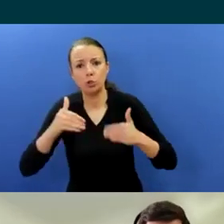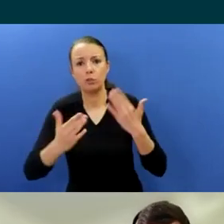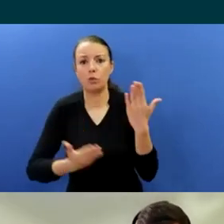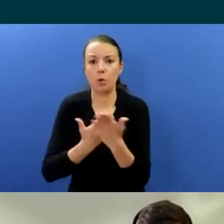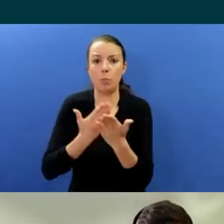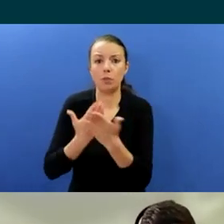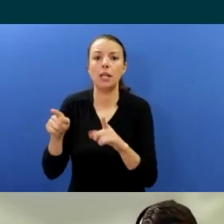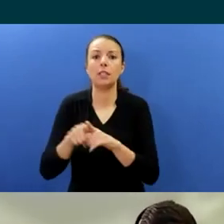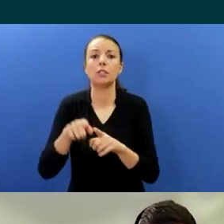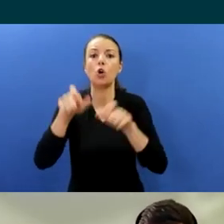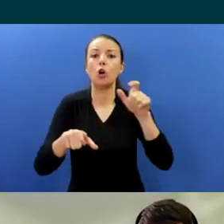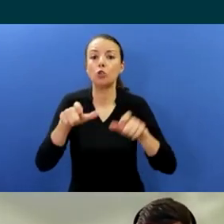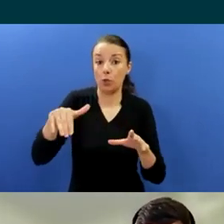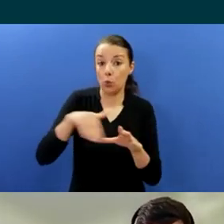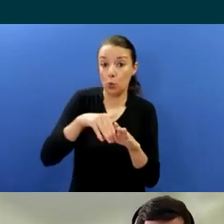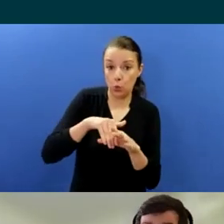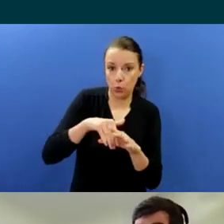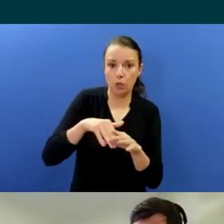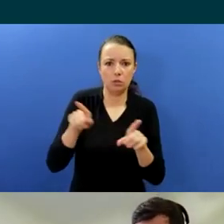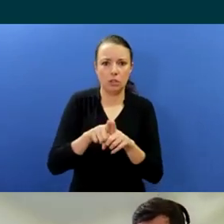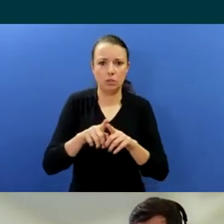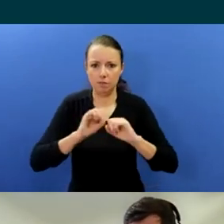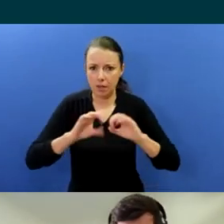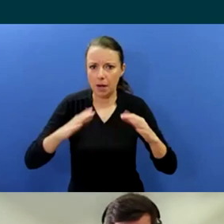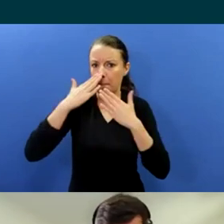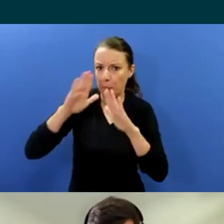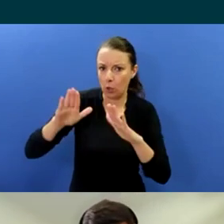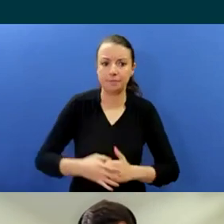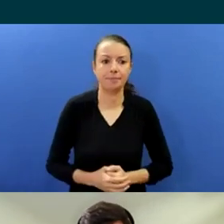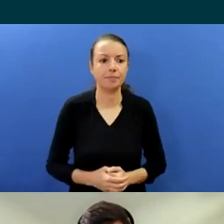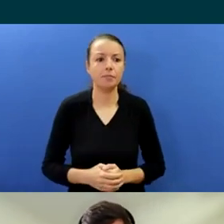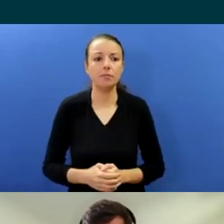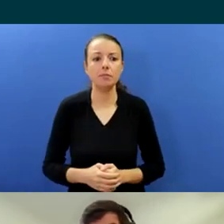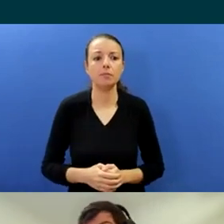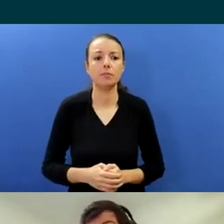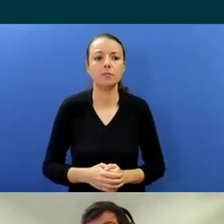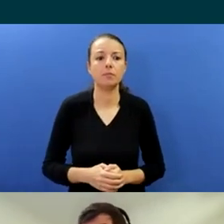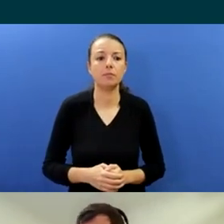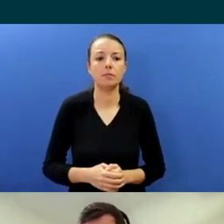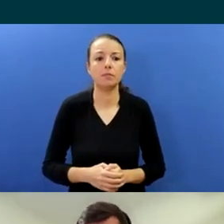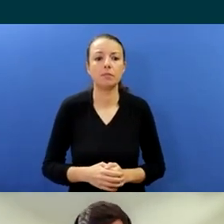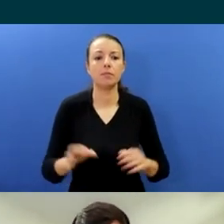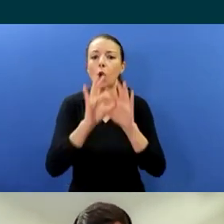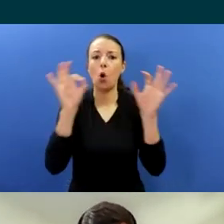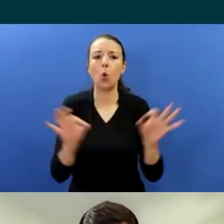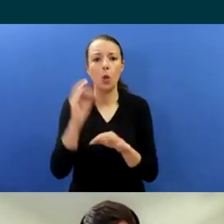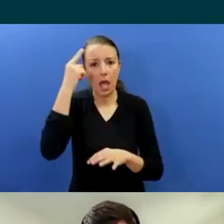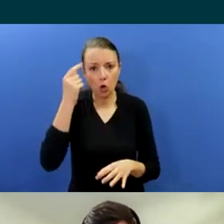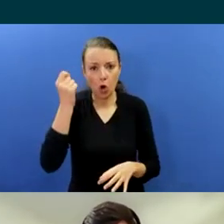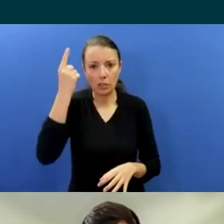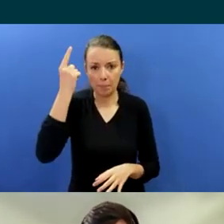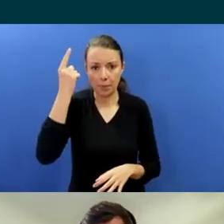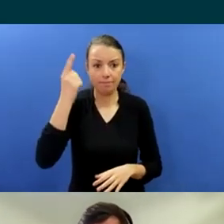place this Saturday, the implementation concept will be presented and further feedback will be